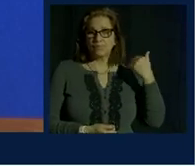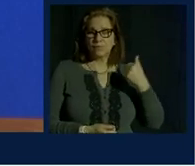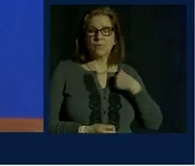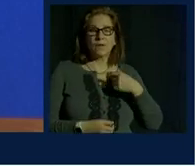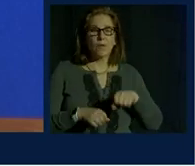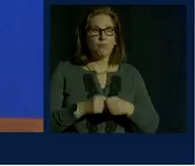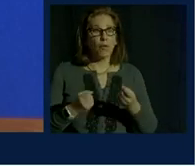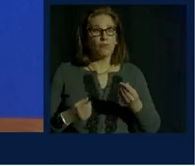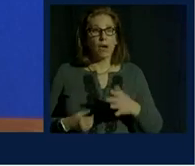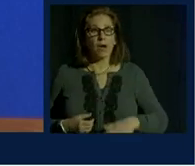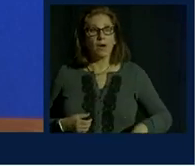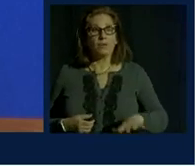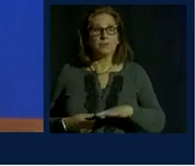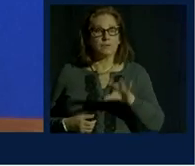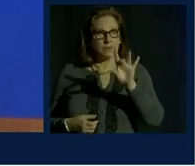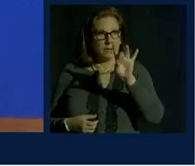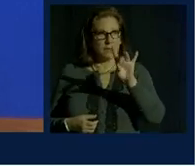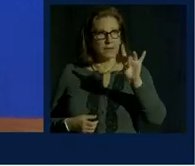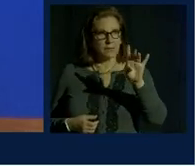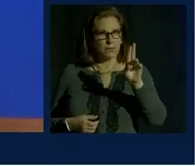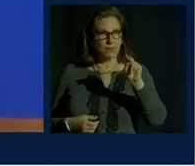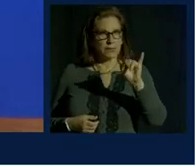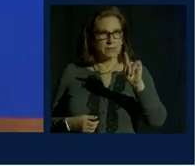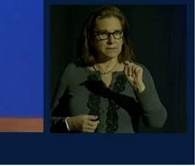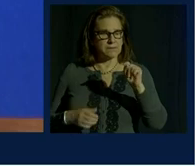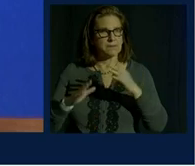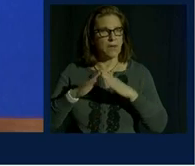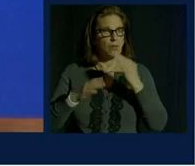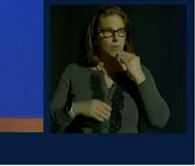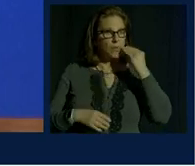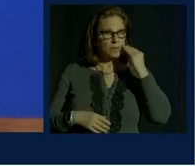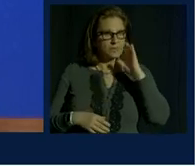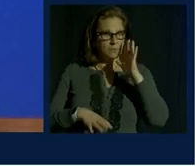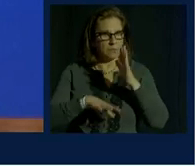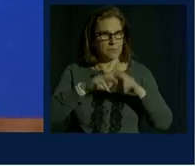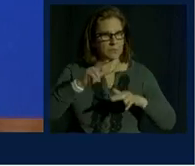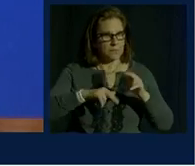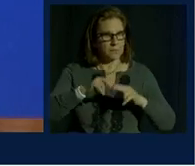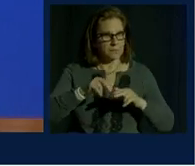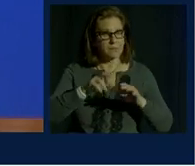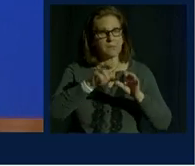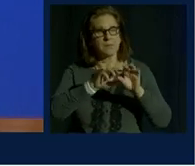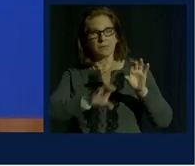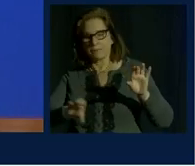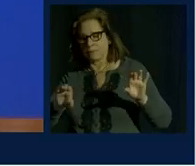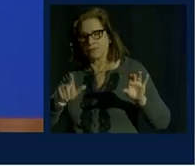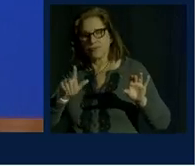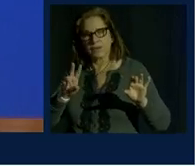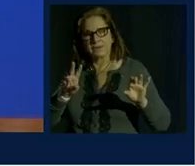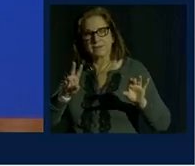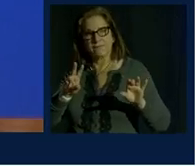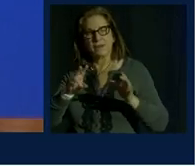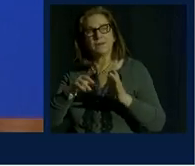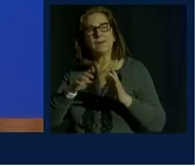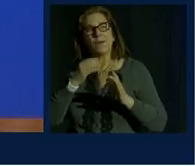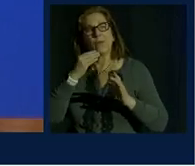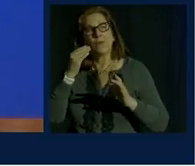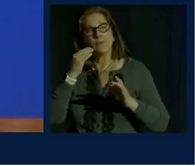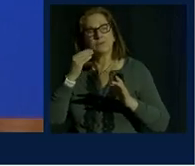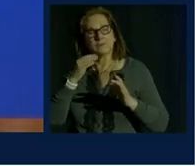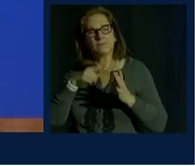88-unit townhome development. 27 of those units are slated to be affordable. We are